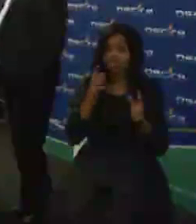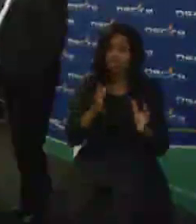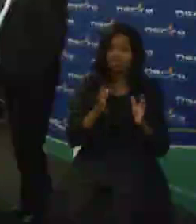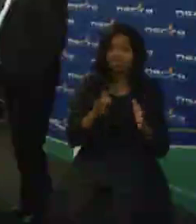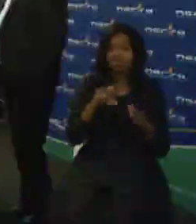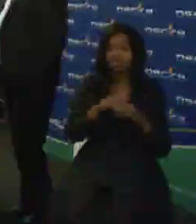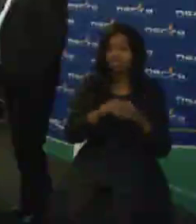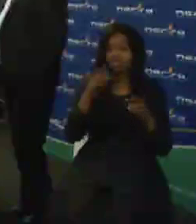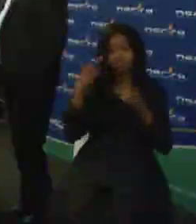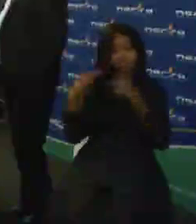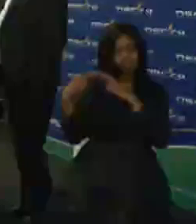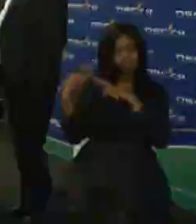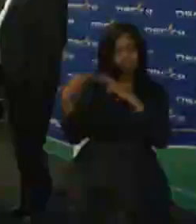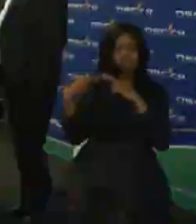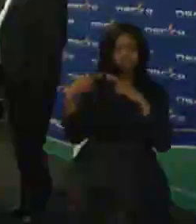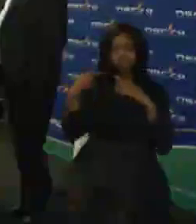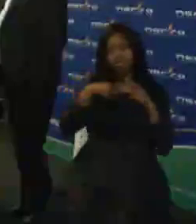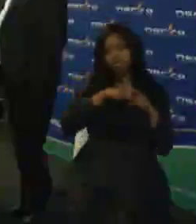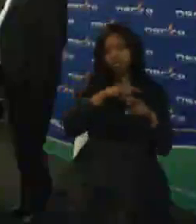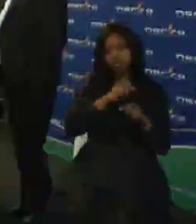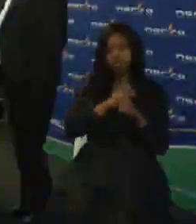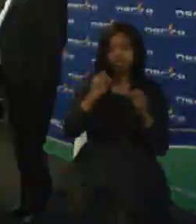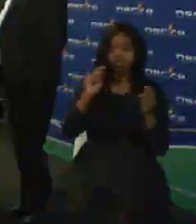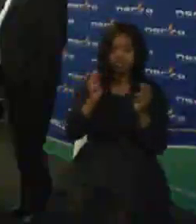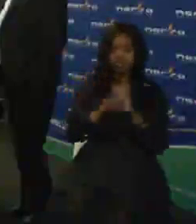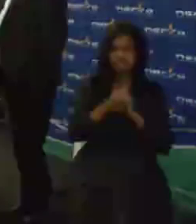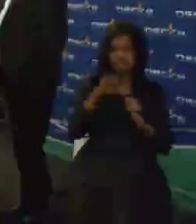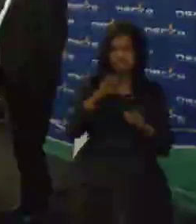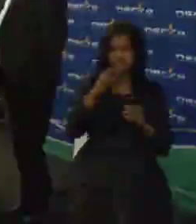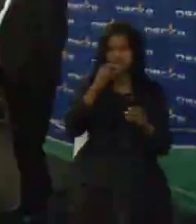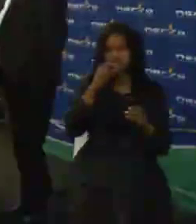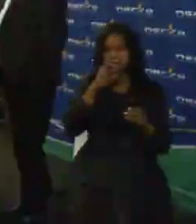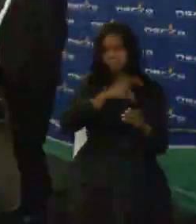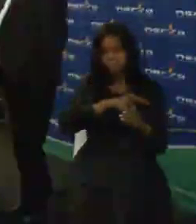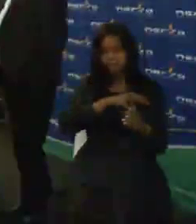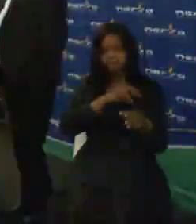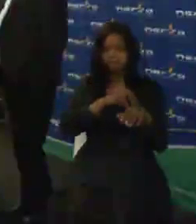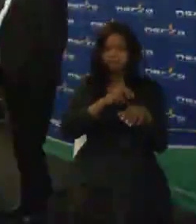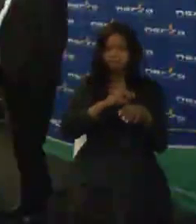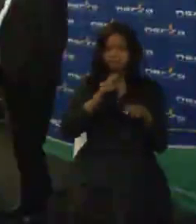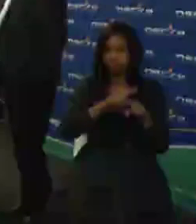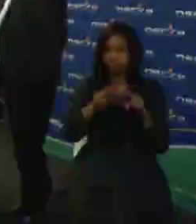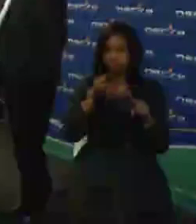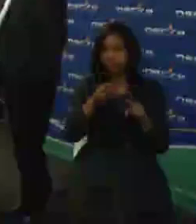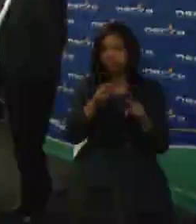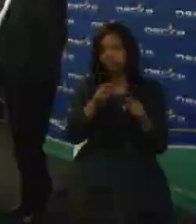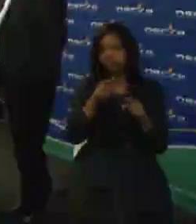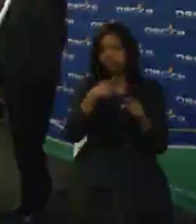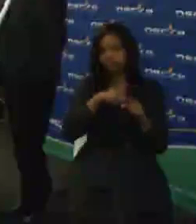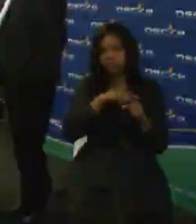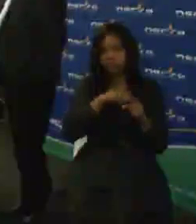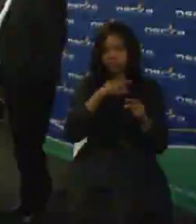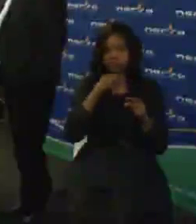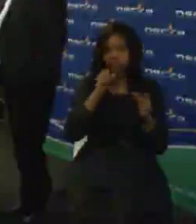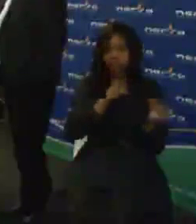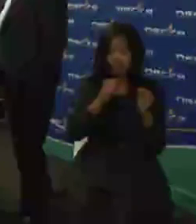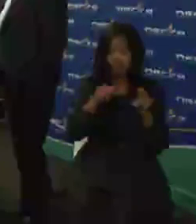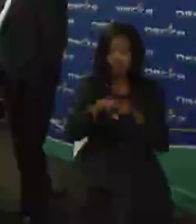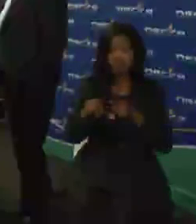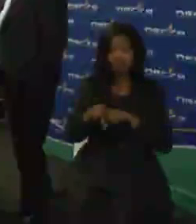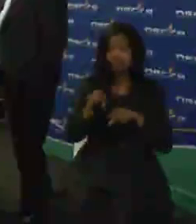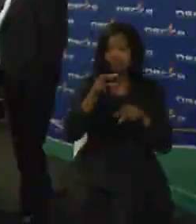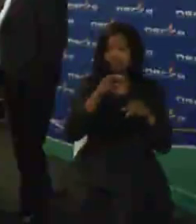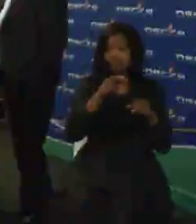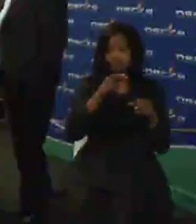in the revision, we did not change the revenue requirement. However, dividing the same revenue requirement over